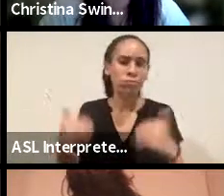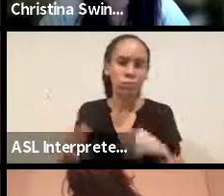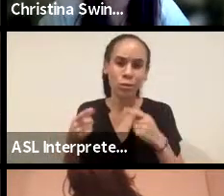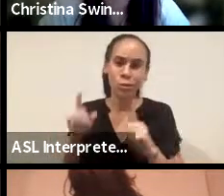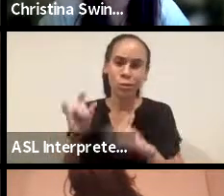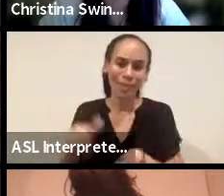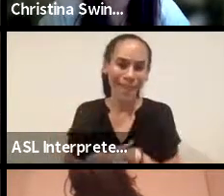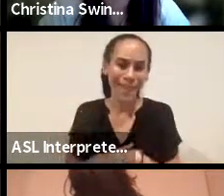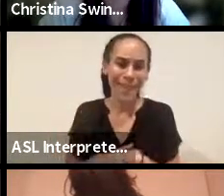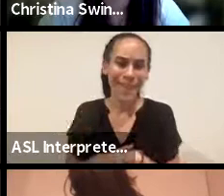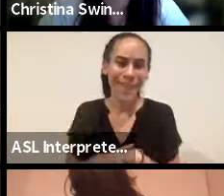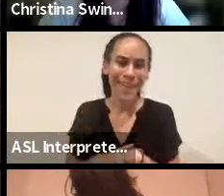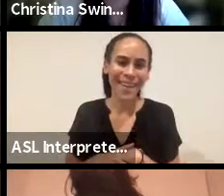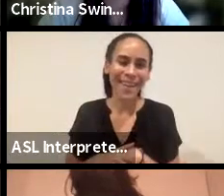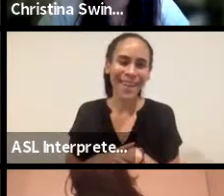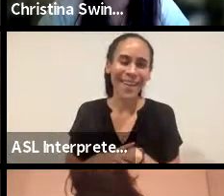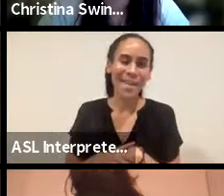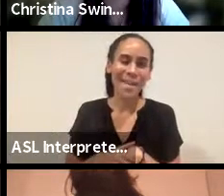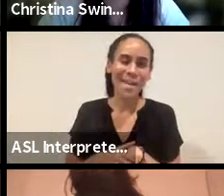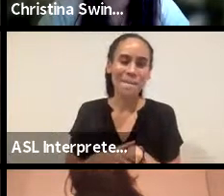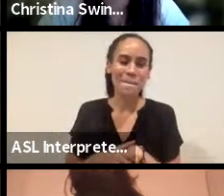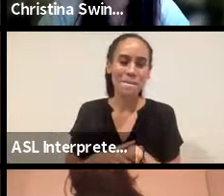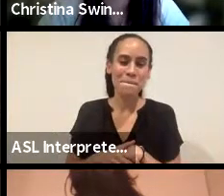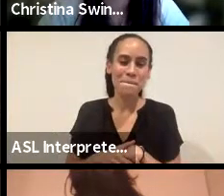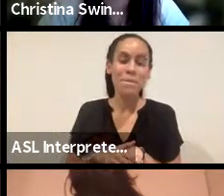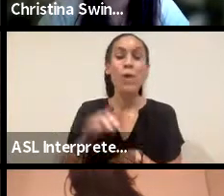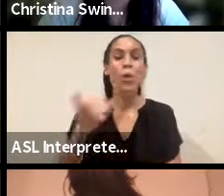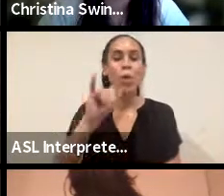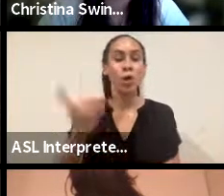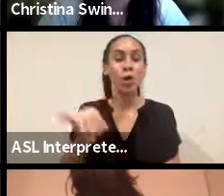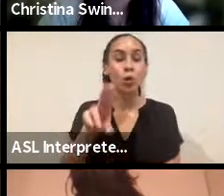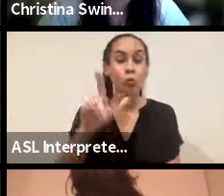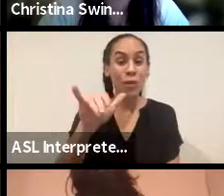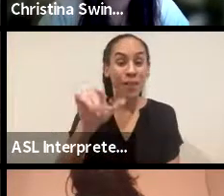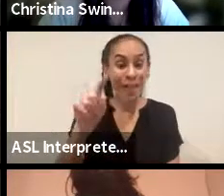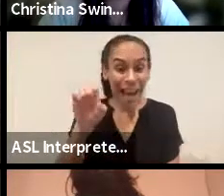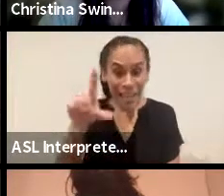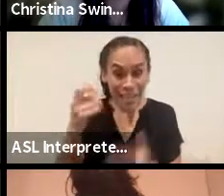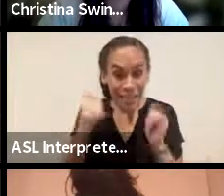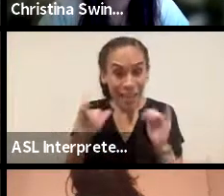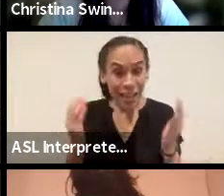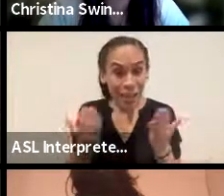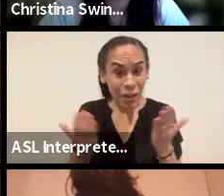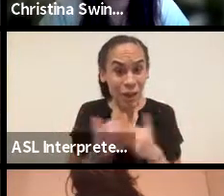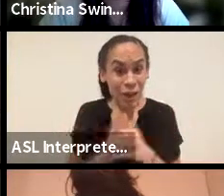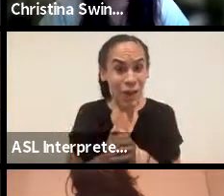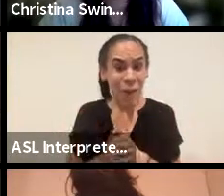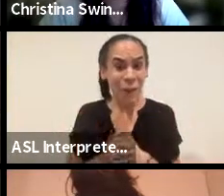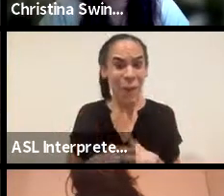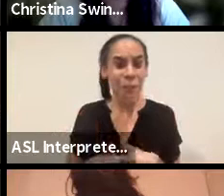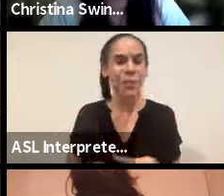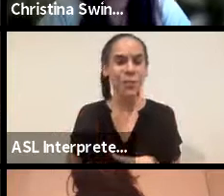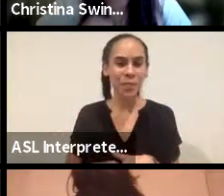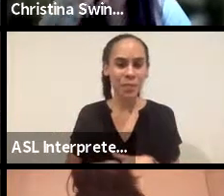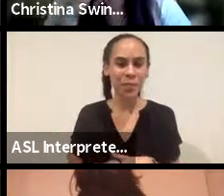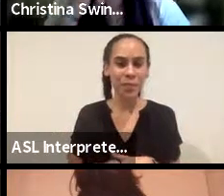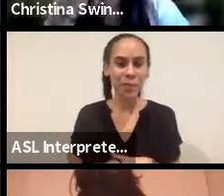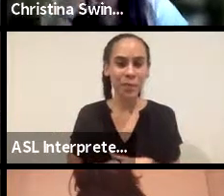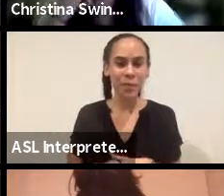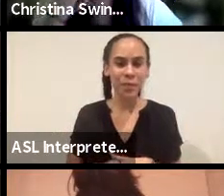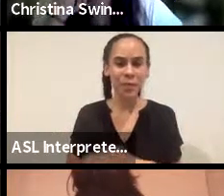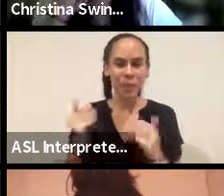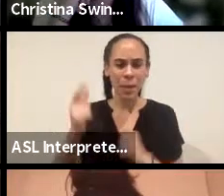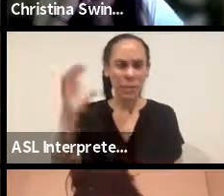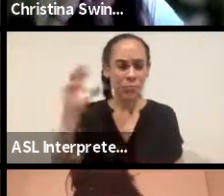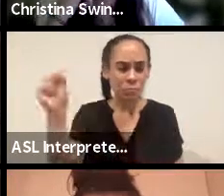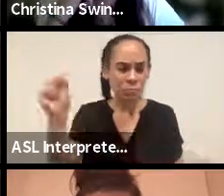Yes, and I think Juliet, is Juliet still here? Yeah, I think Juliet may have